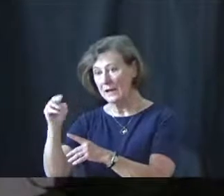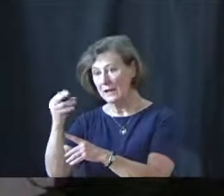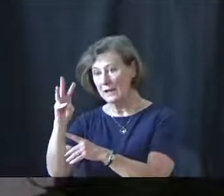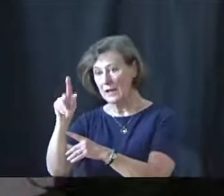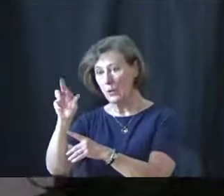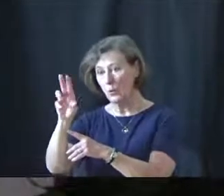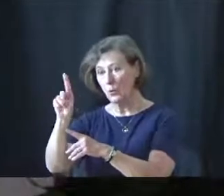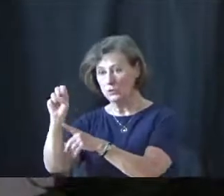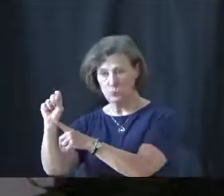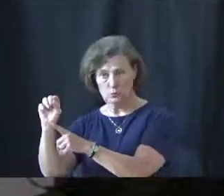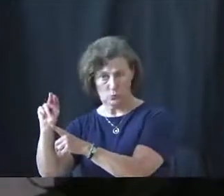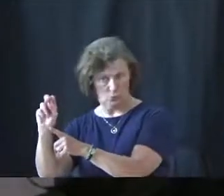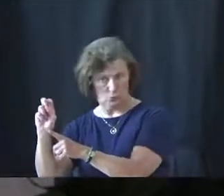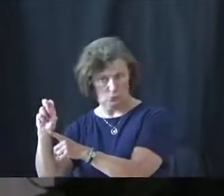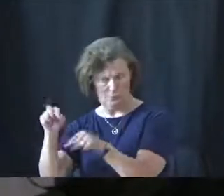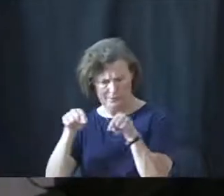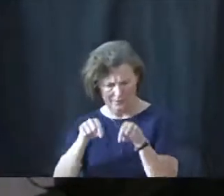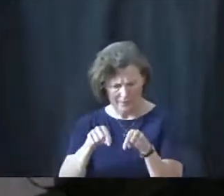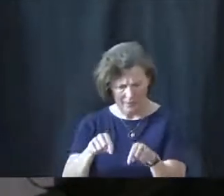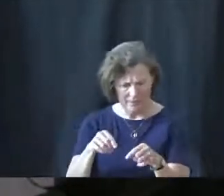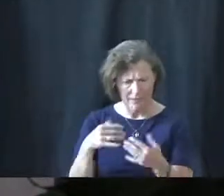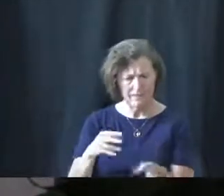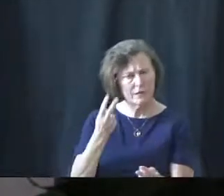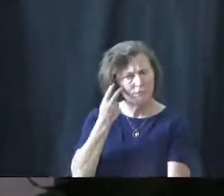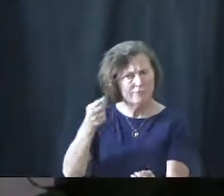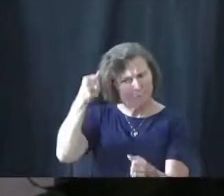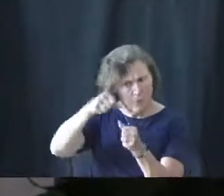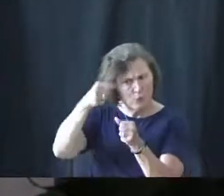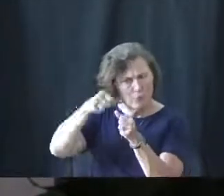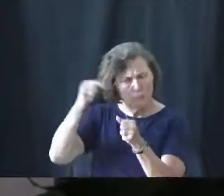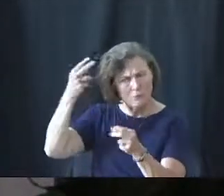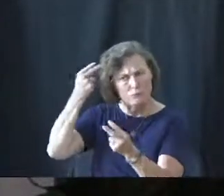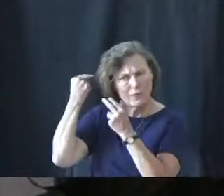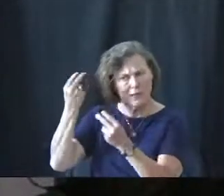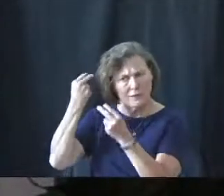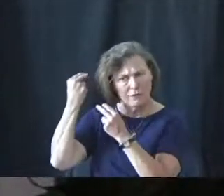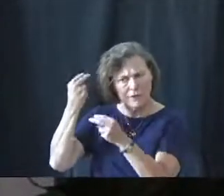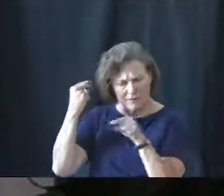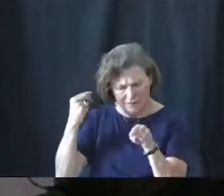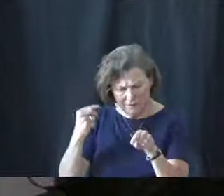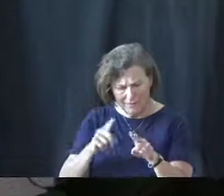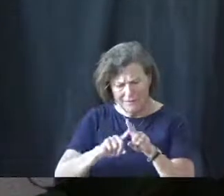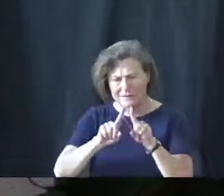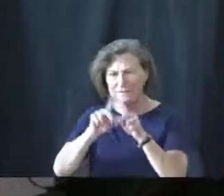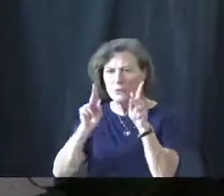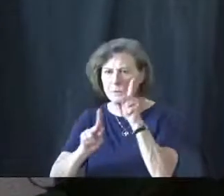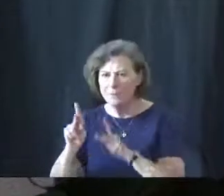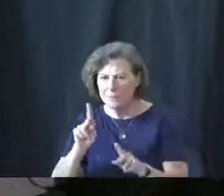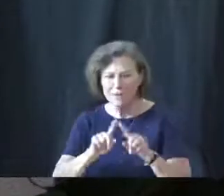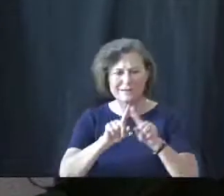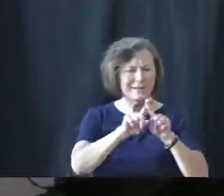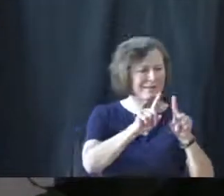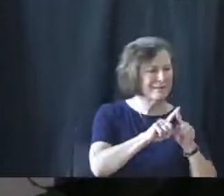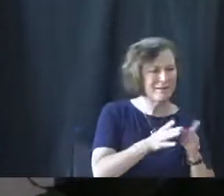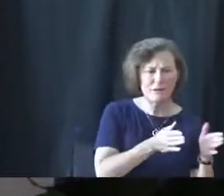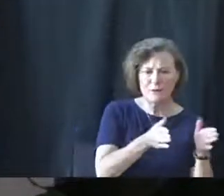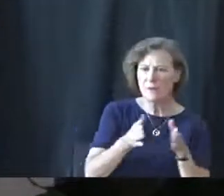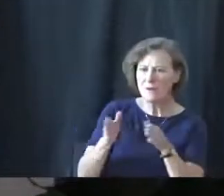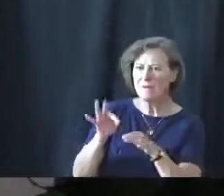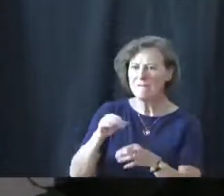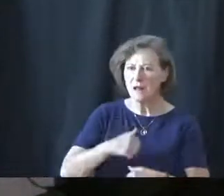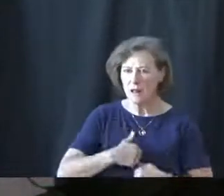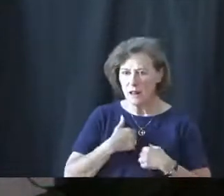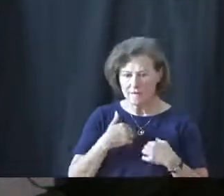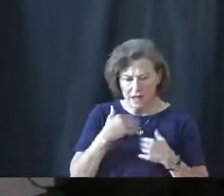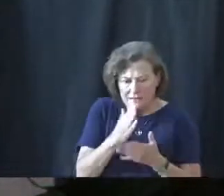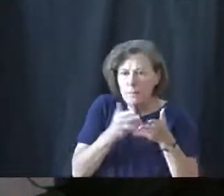in it are recollections from many people from various walks of life who have had some loss of some kind in